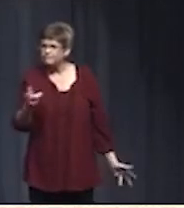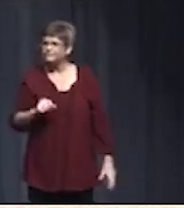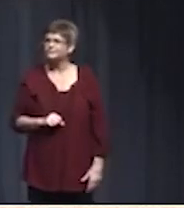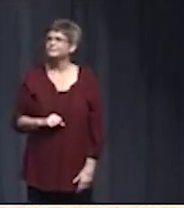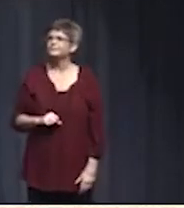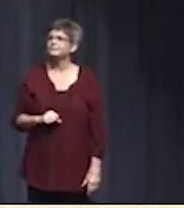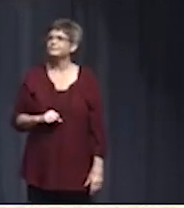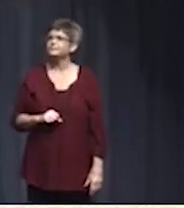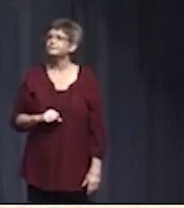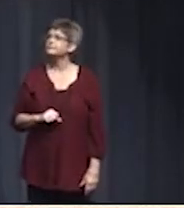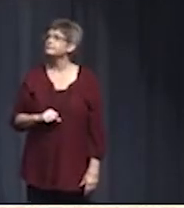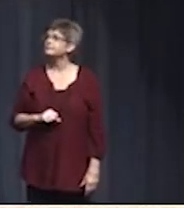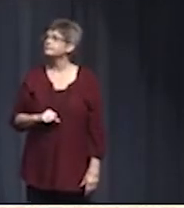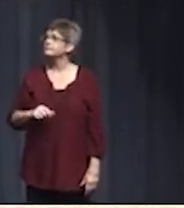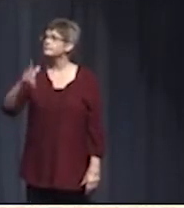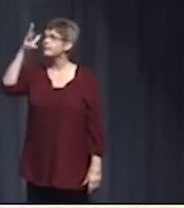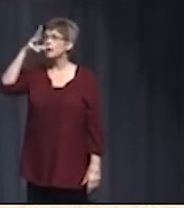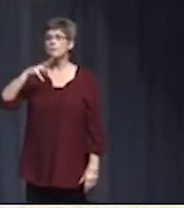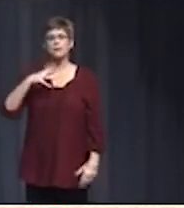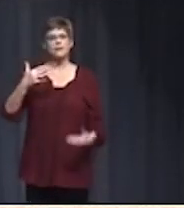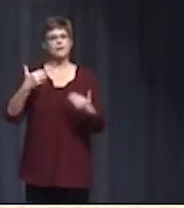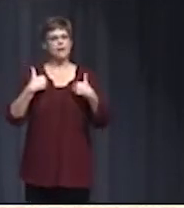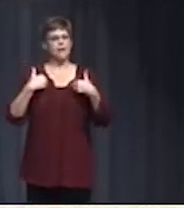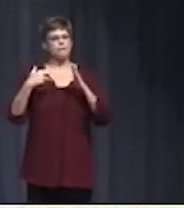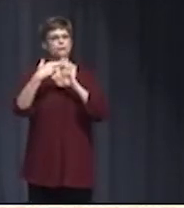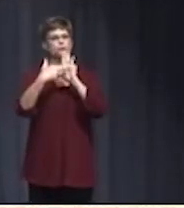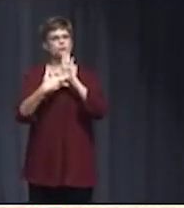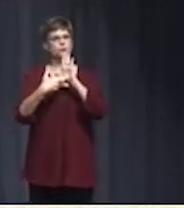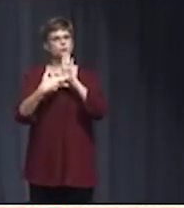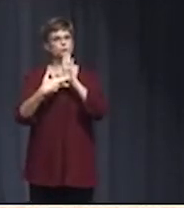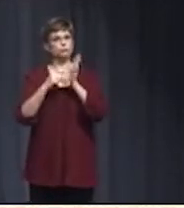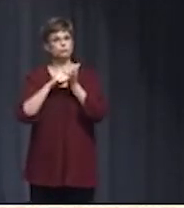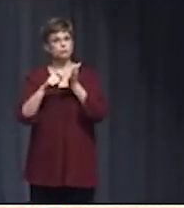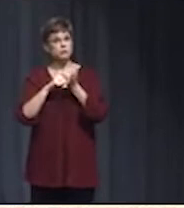We do have unwritten rules.